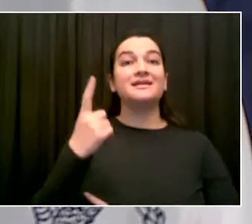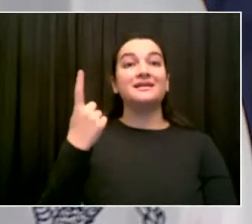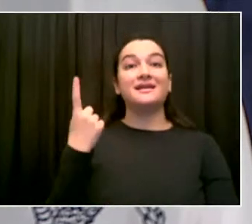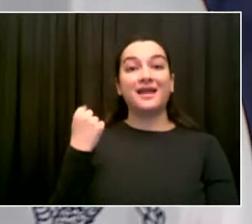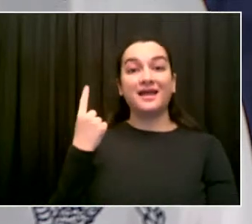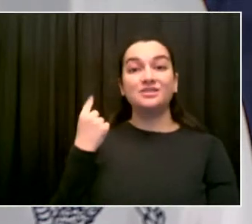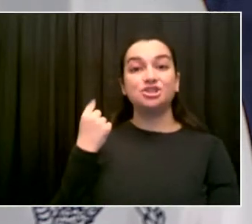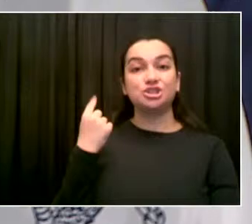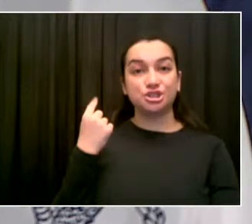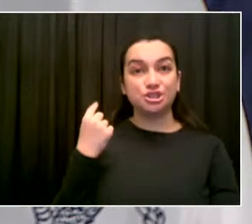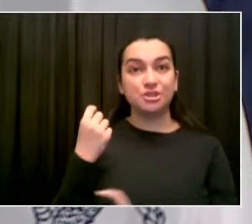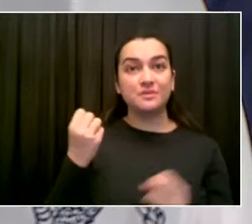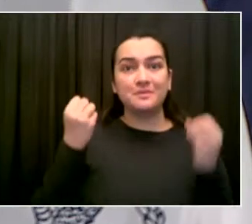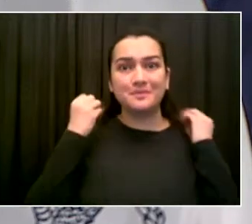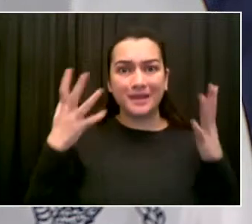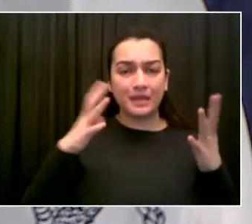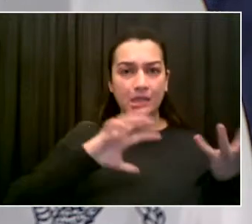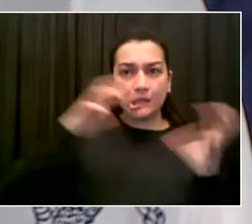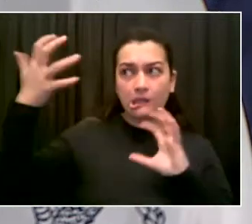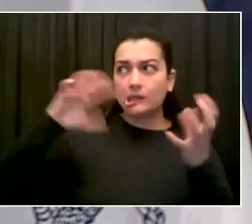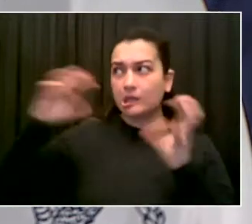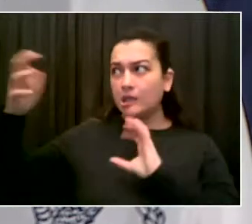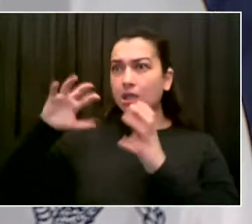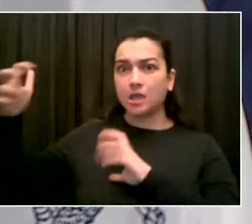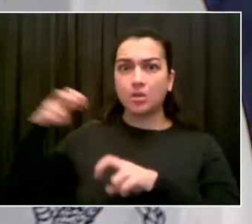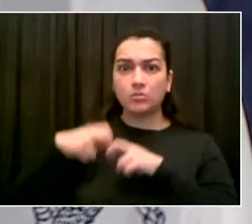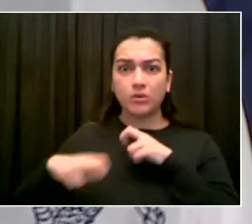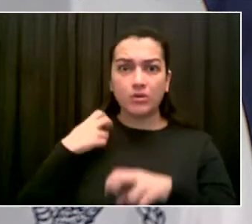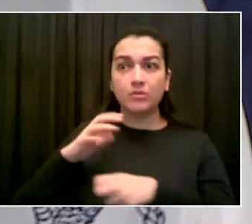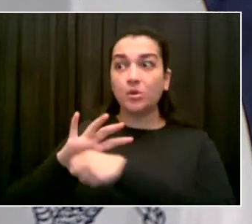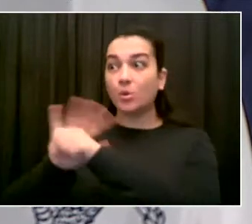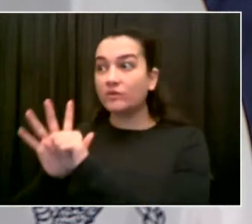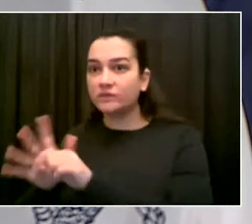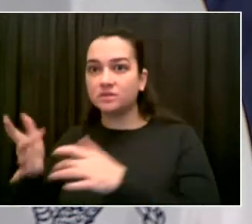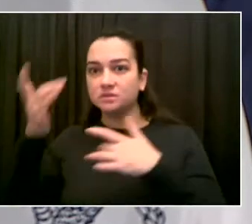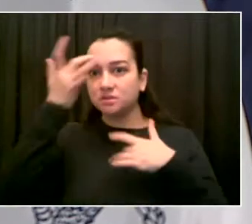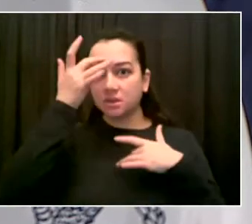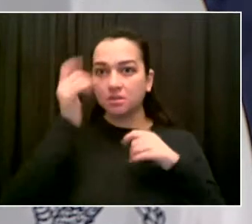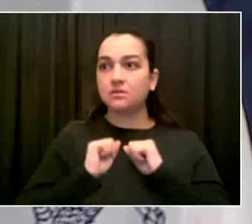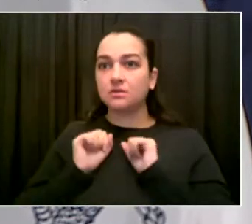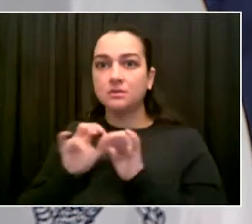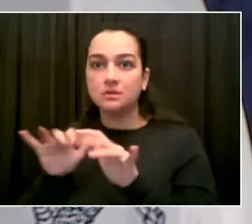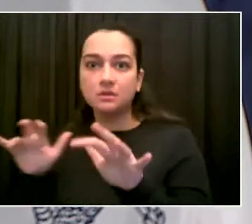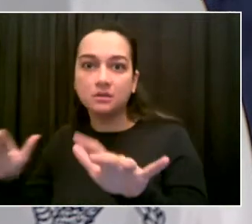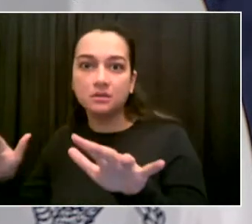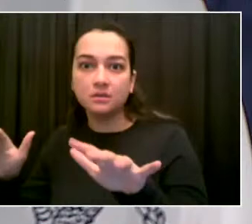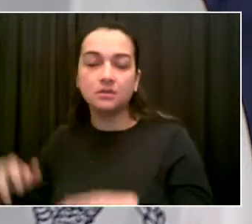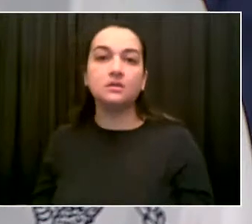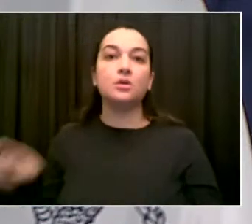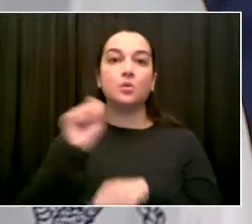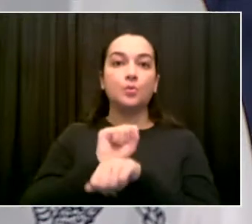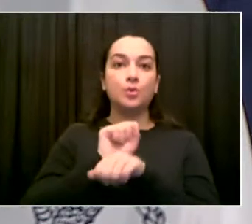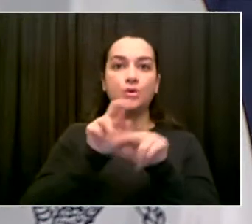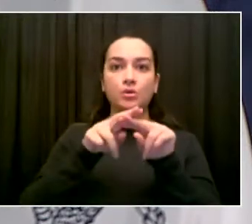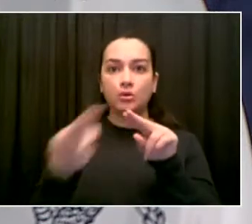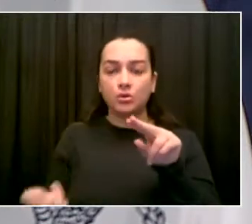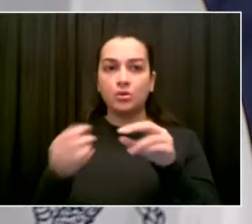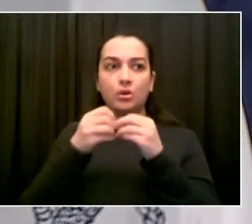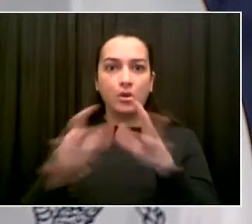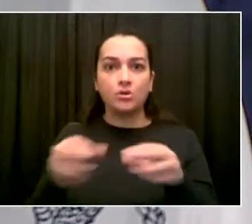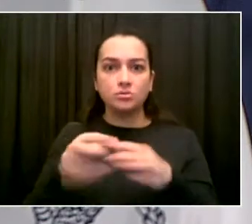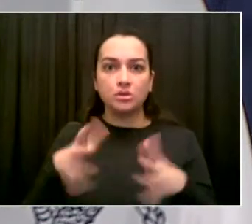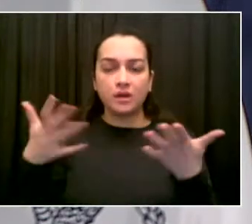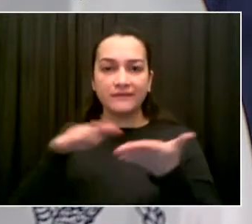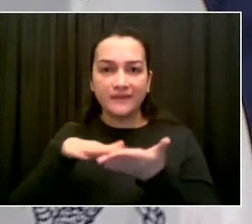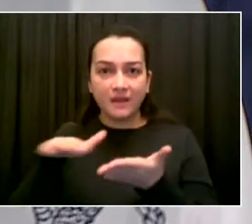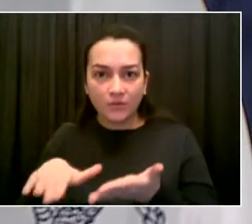closed, and New Yorkers fought through it. So is there anxiety? Of course. Is there fear? Yes. I'm not saying there's not any. I'm saying New